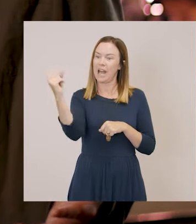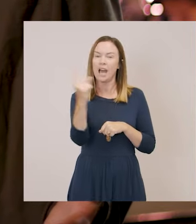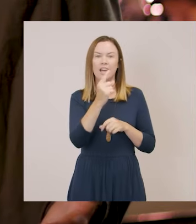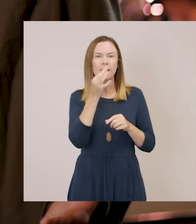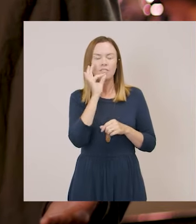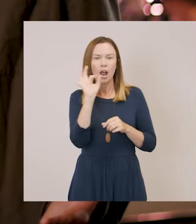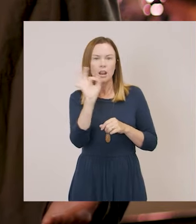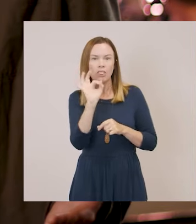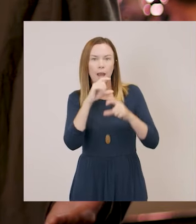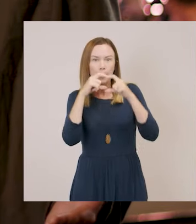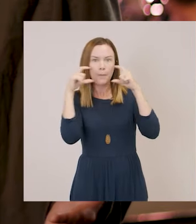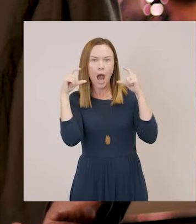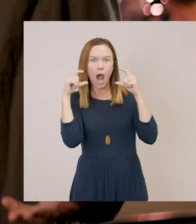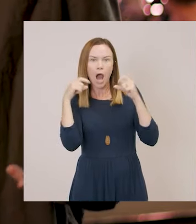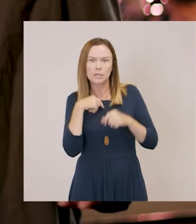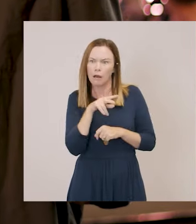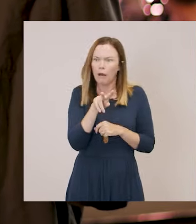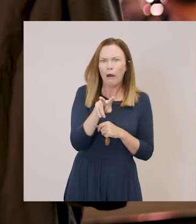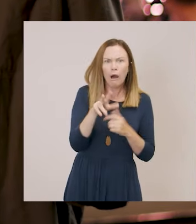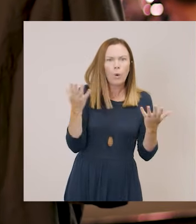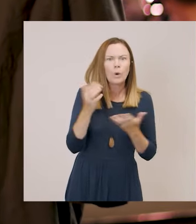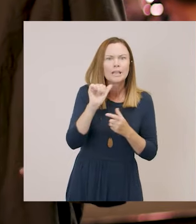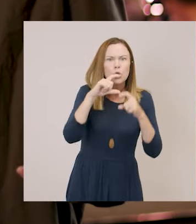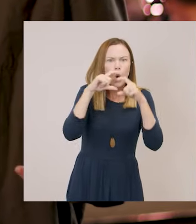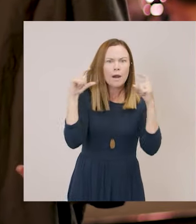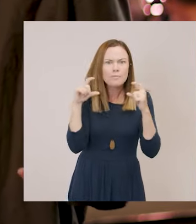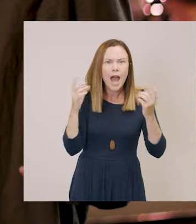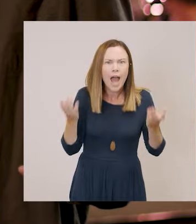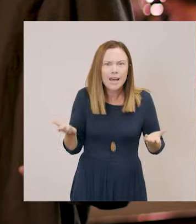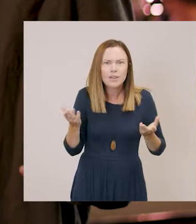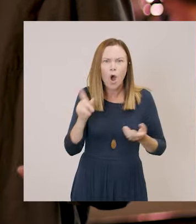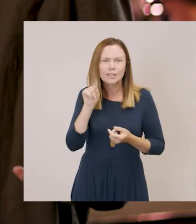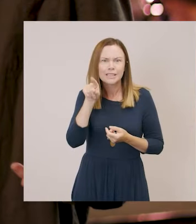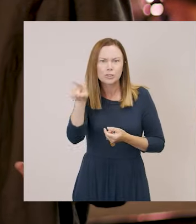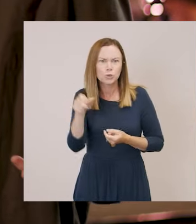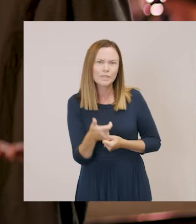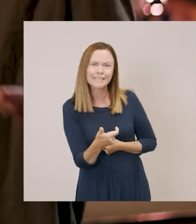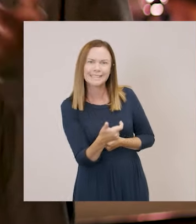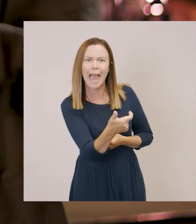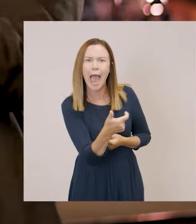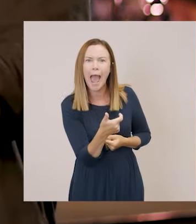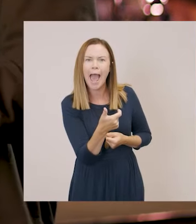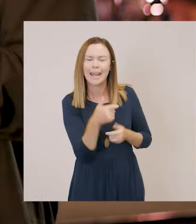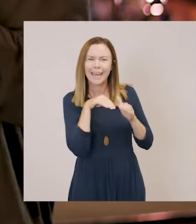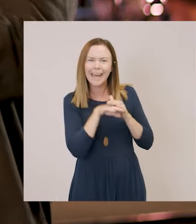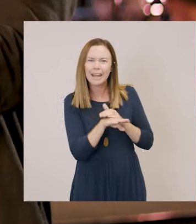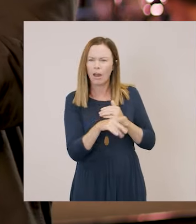something and they're not wearing a mask and you're like, oh no, where's your mask? Or did you scan in? Or,